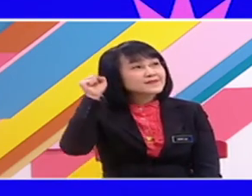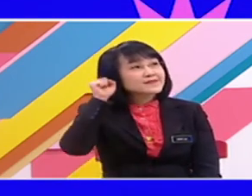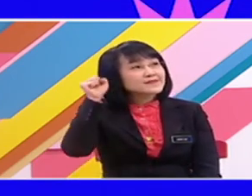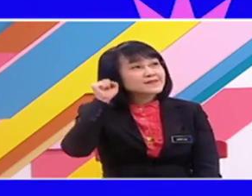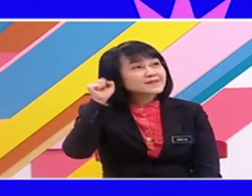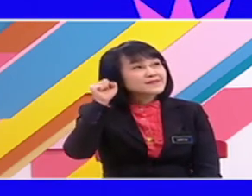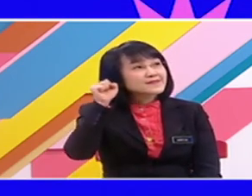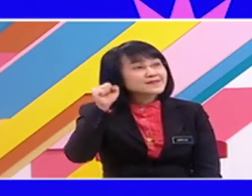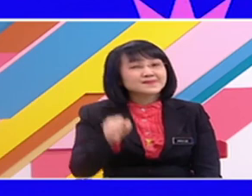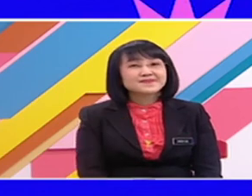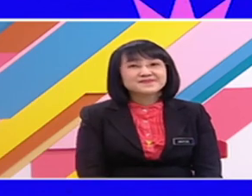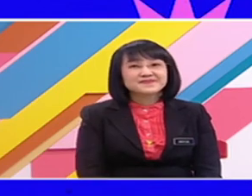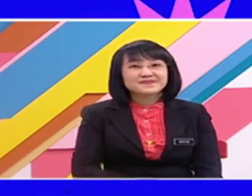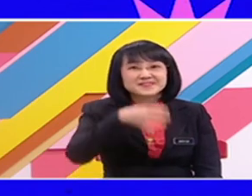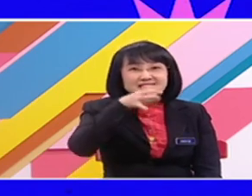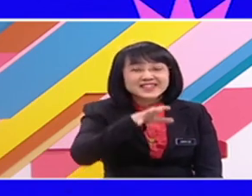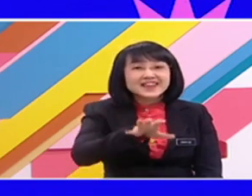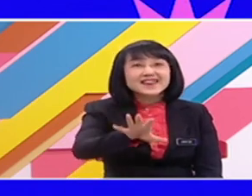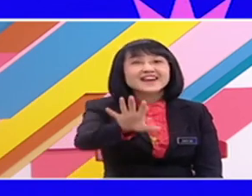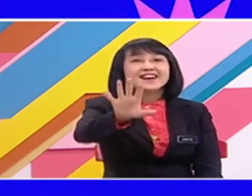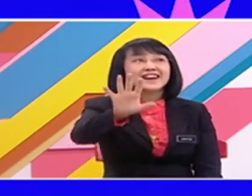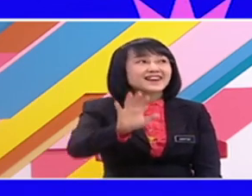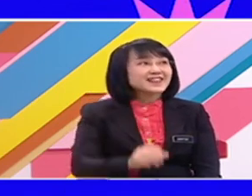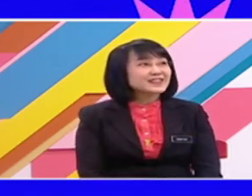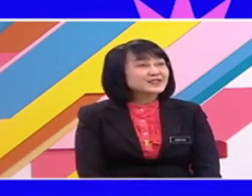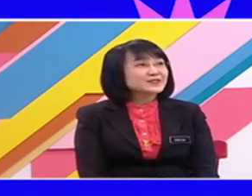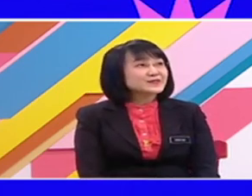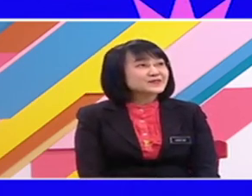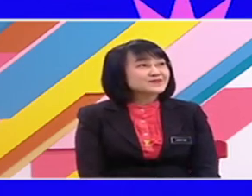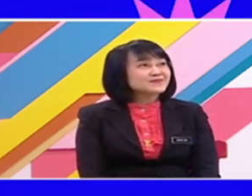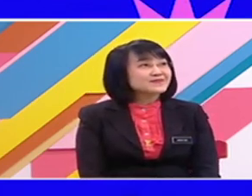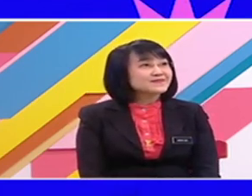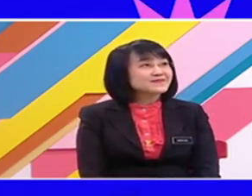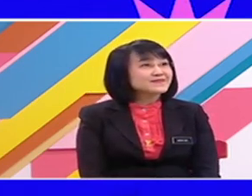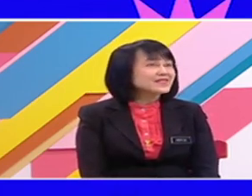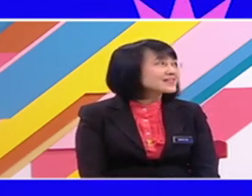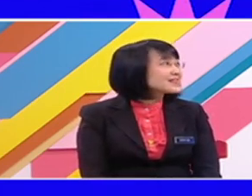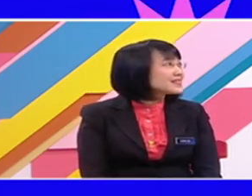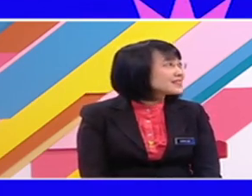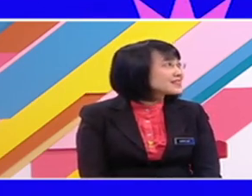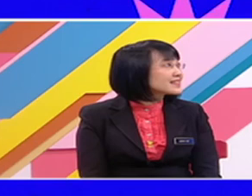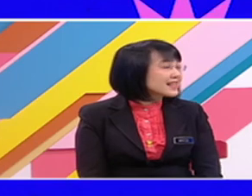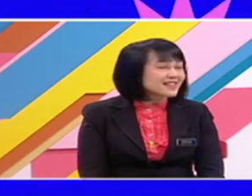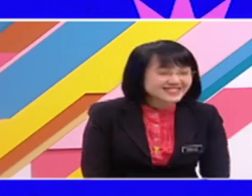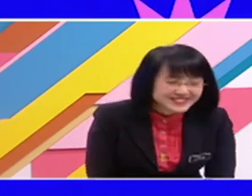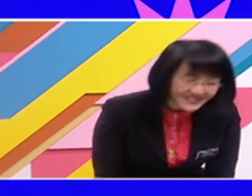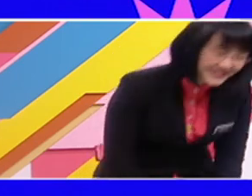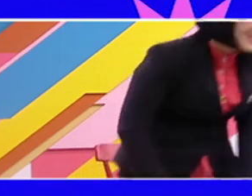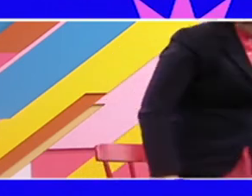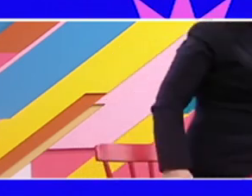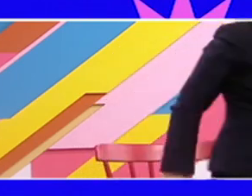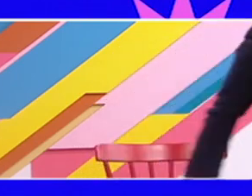Wow. Okay, next. Fawaz. Okay, Fawaz is